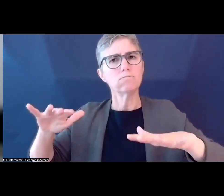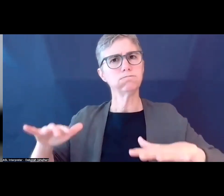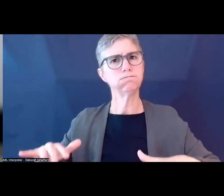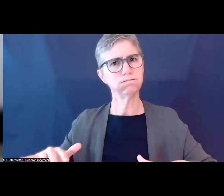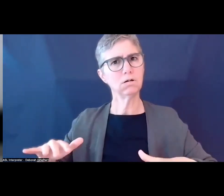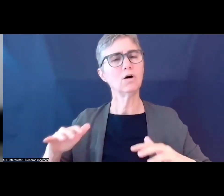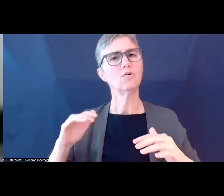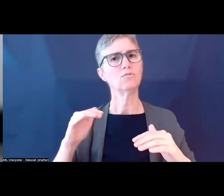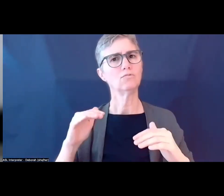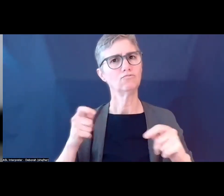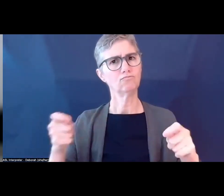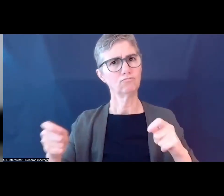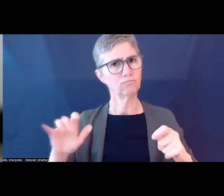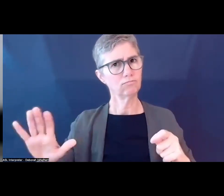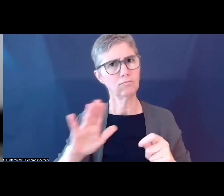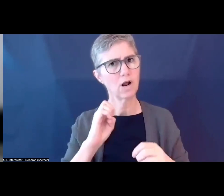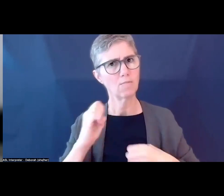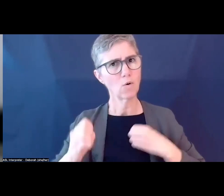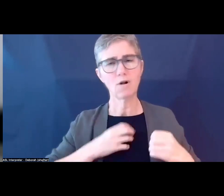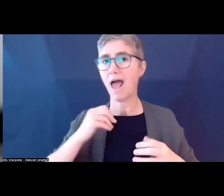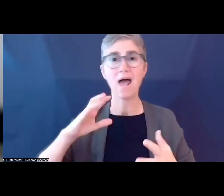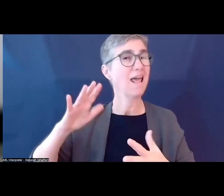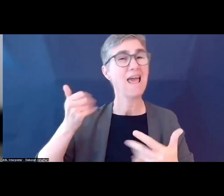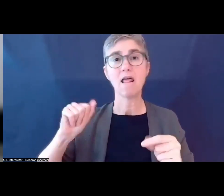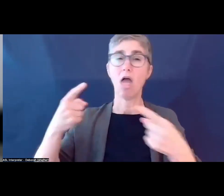and reduce the conflict.